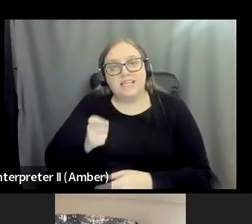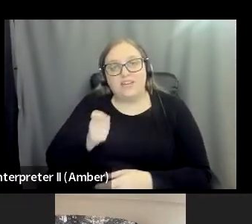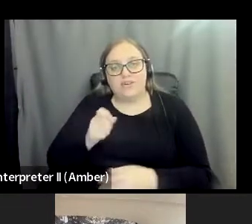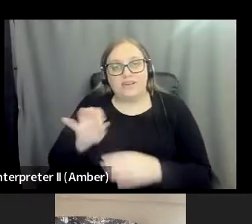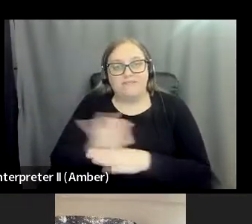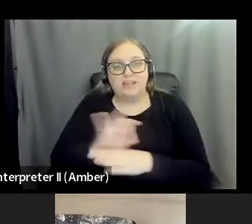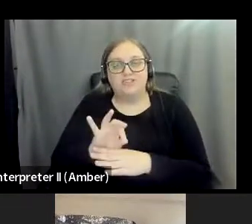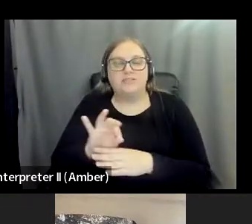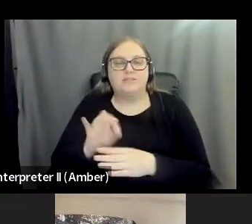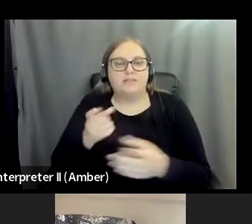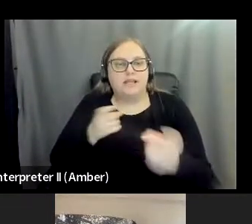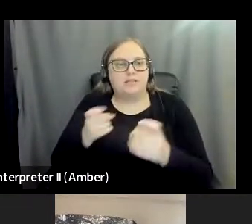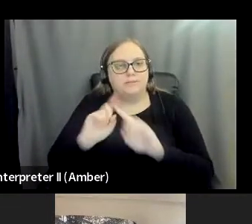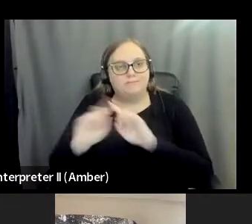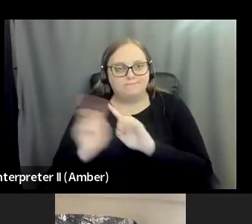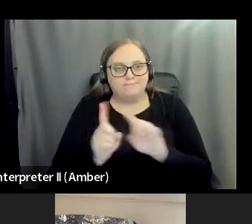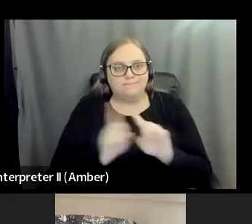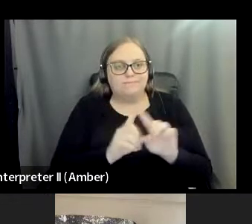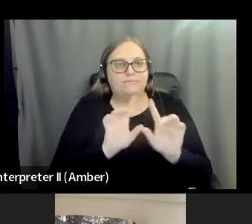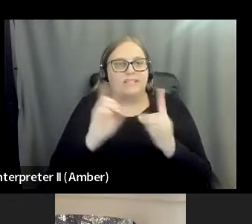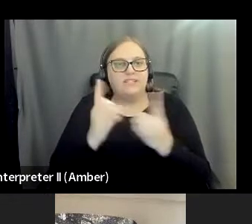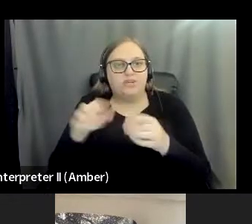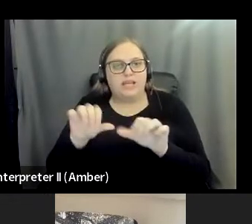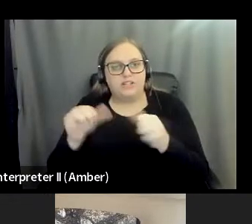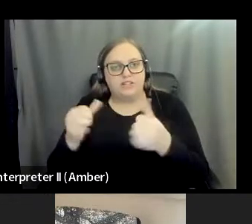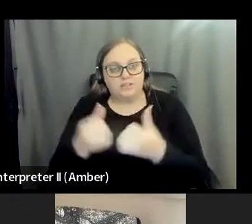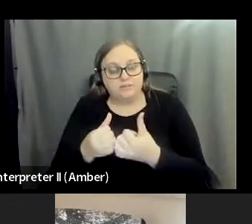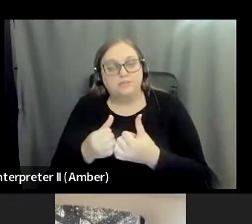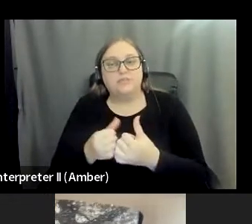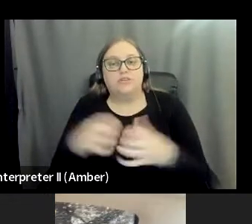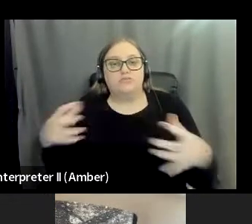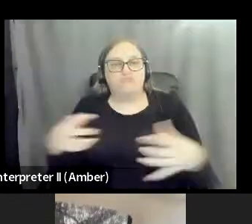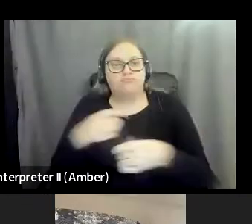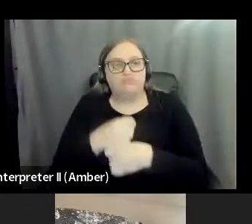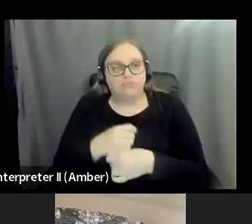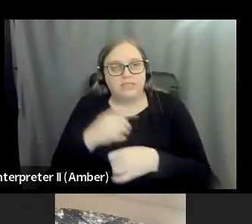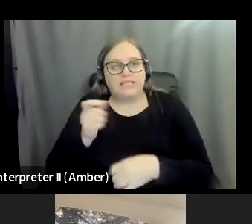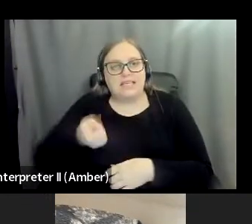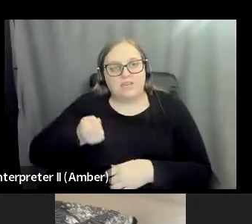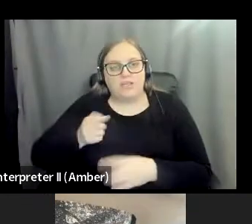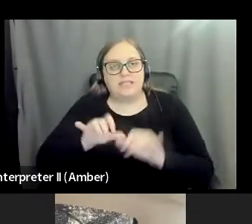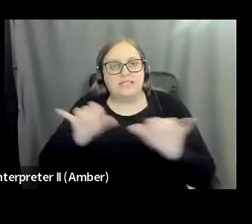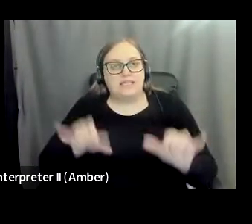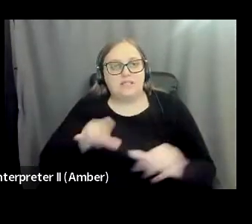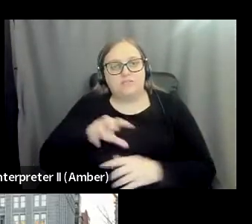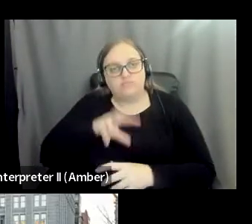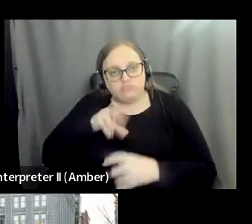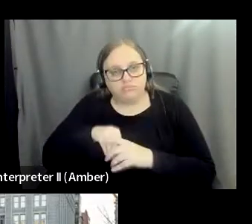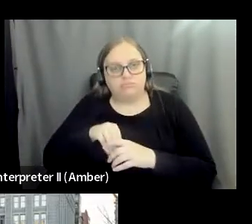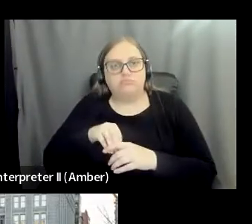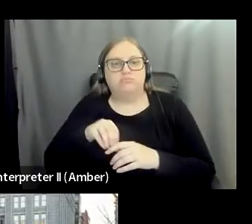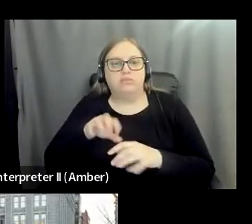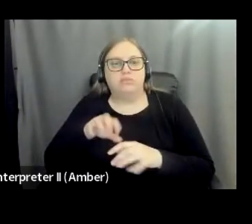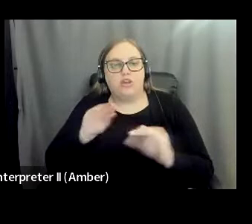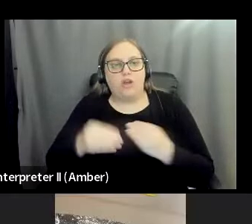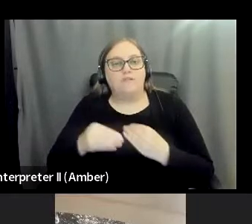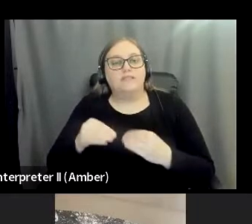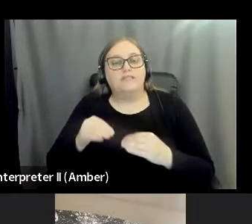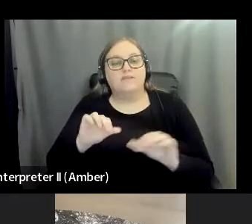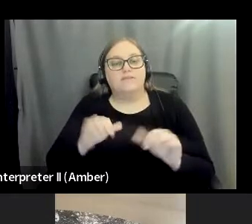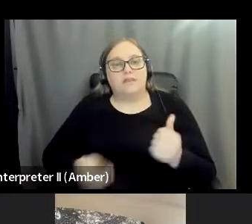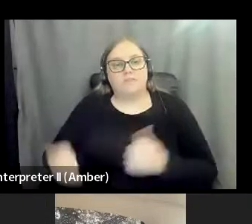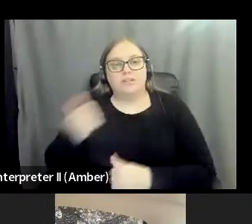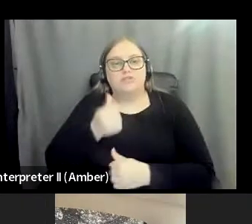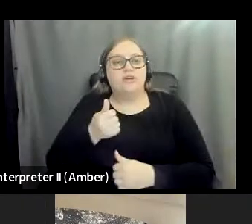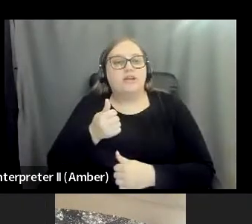handled by a variety of district agencies. The comprehensive administrative hearing system embodied in the Office of Administrative Hearings, also known